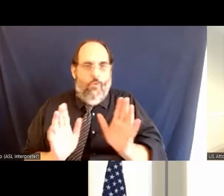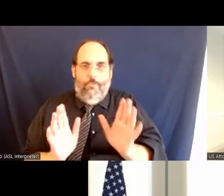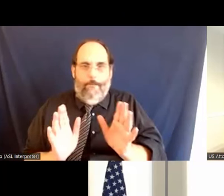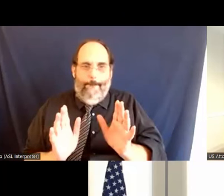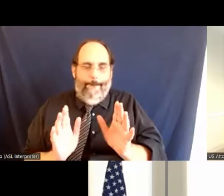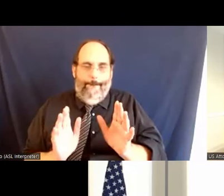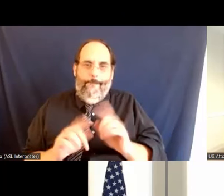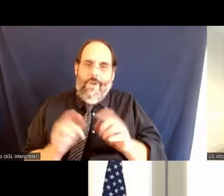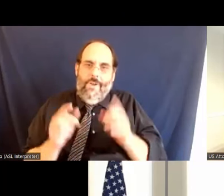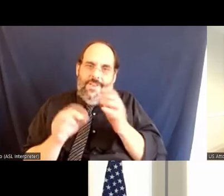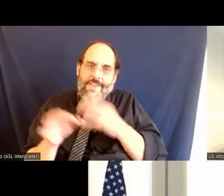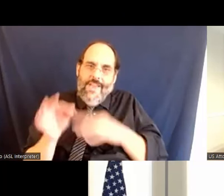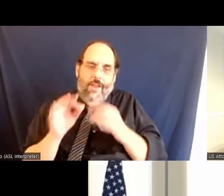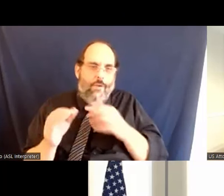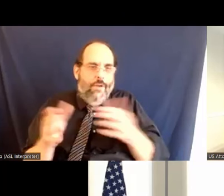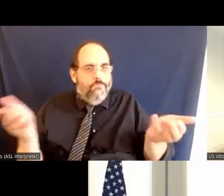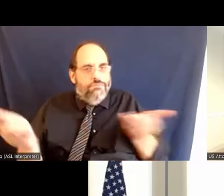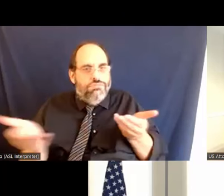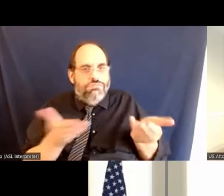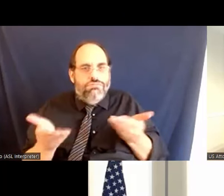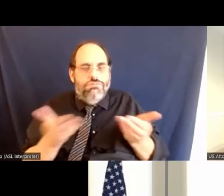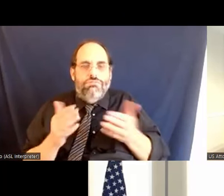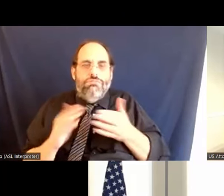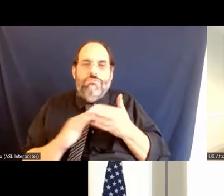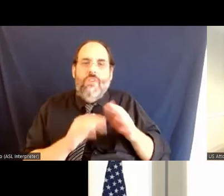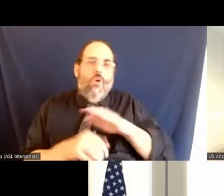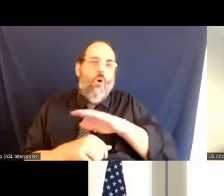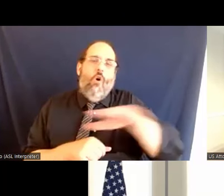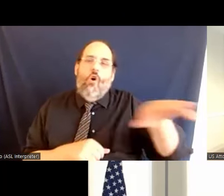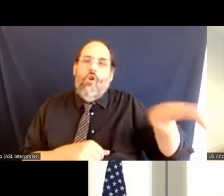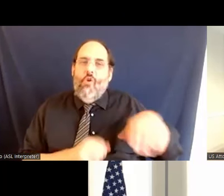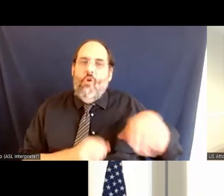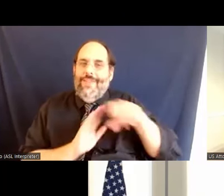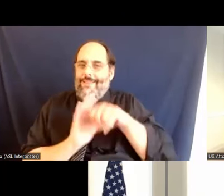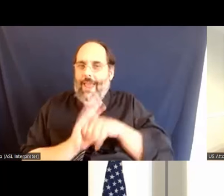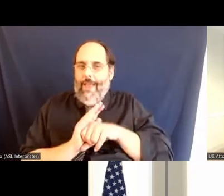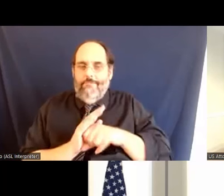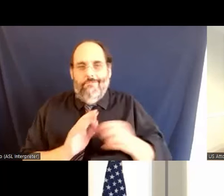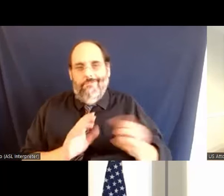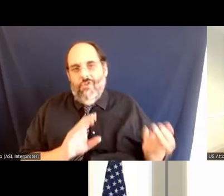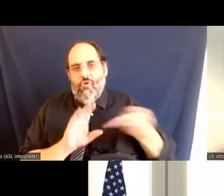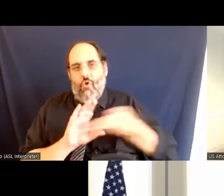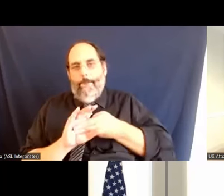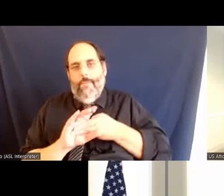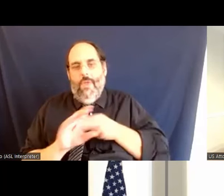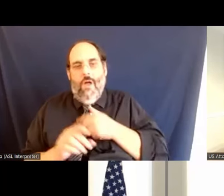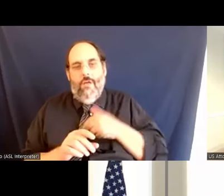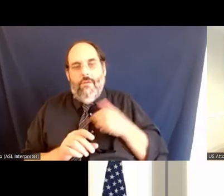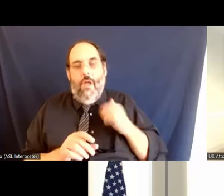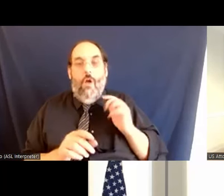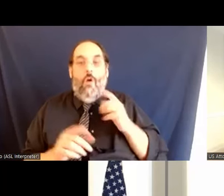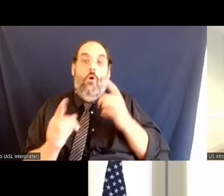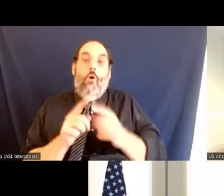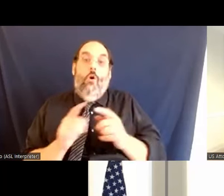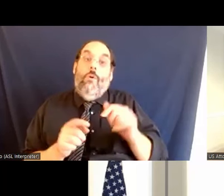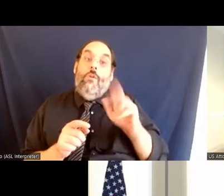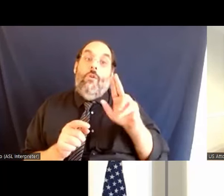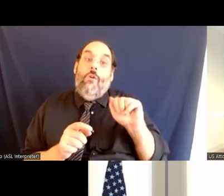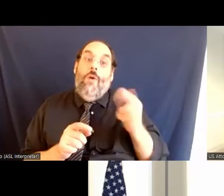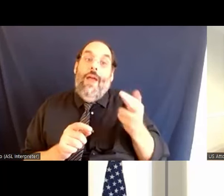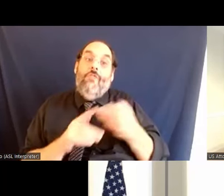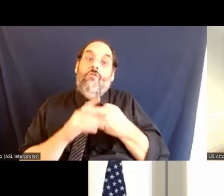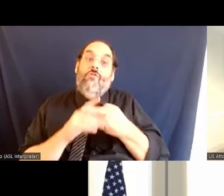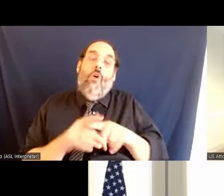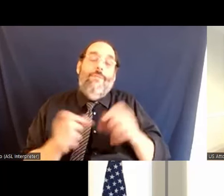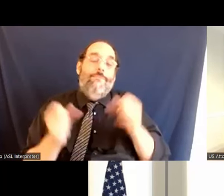particular. Instead, we invited communities from across the state. And our goal was to kick United Against Hate off with